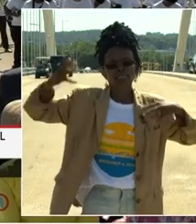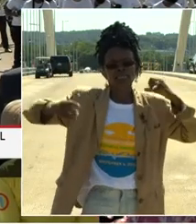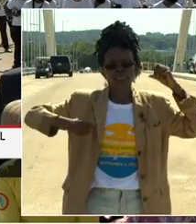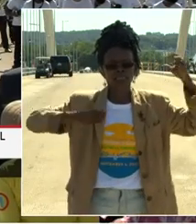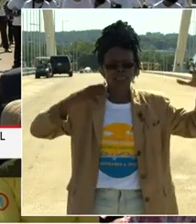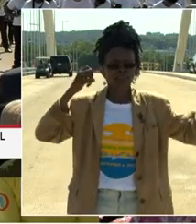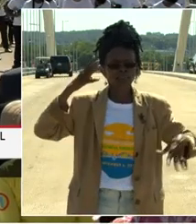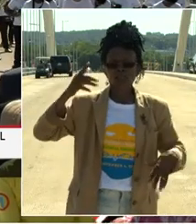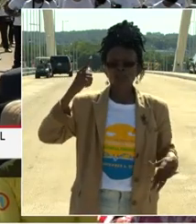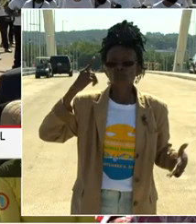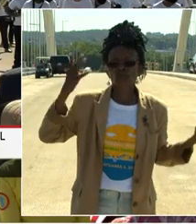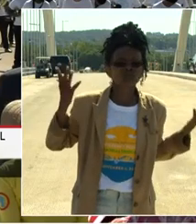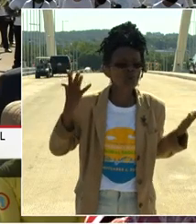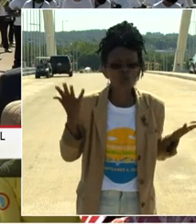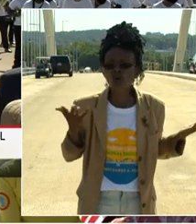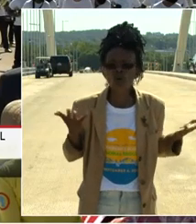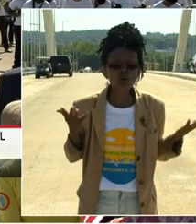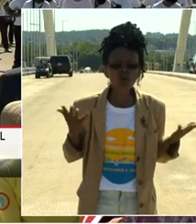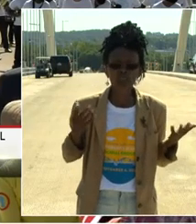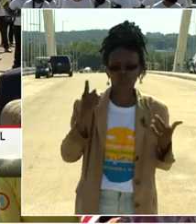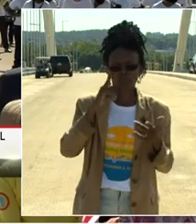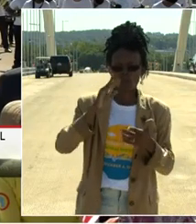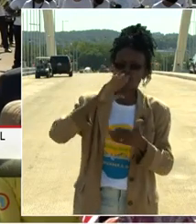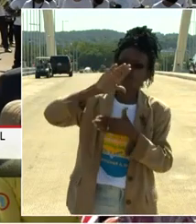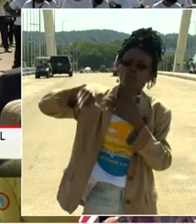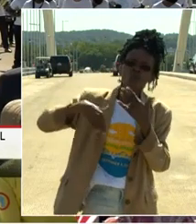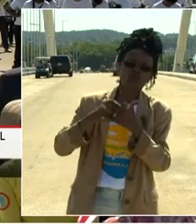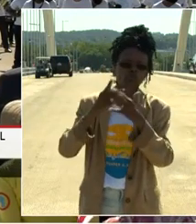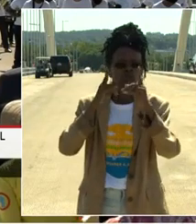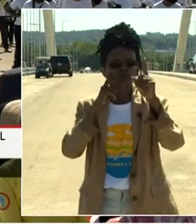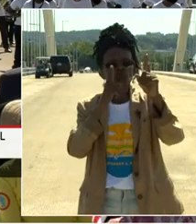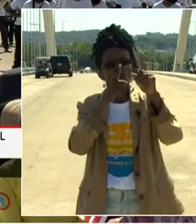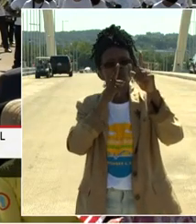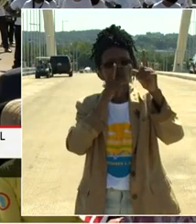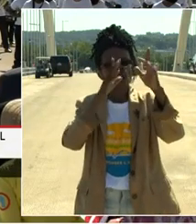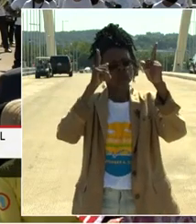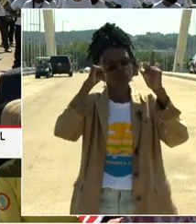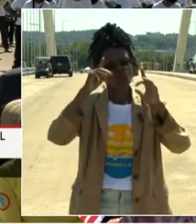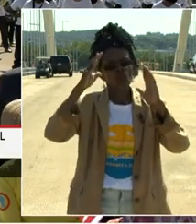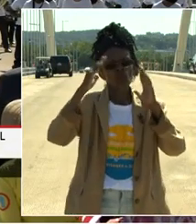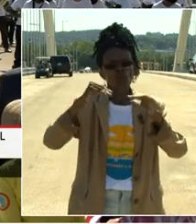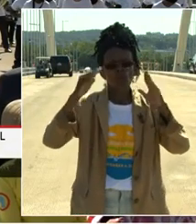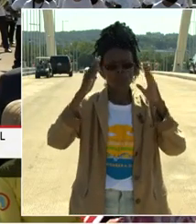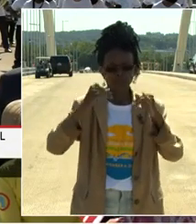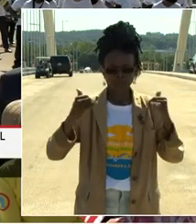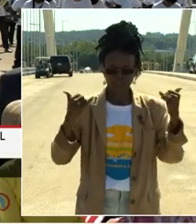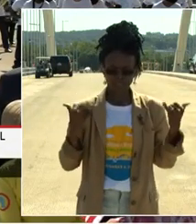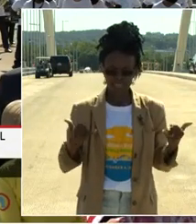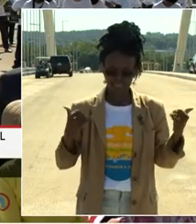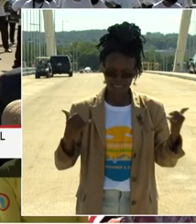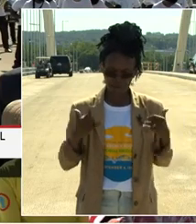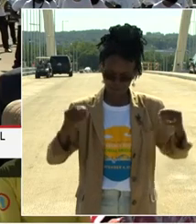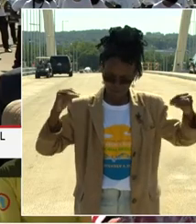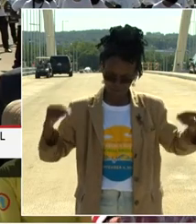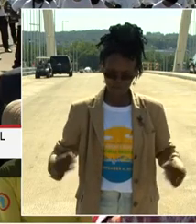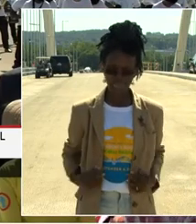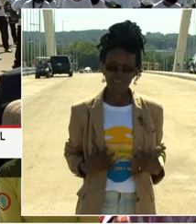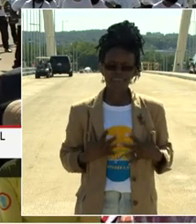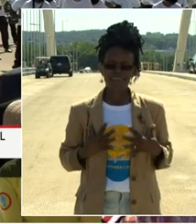song full of the hope that the present has brought